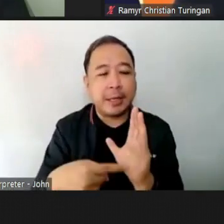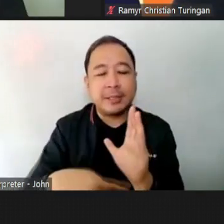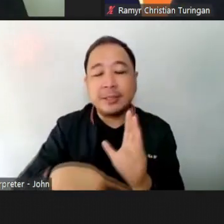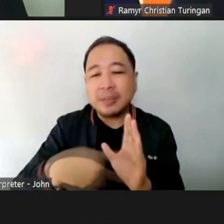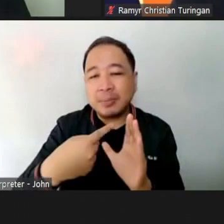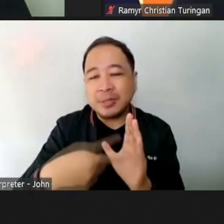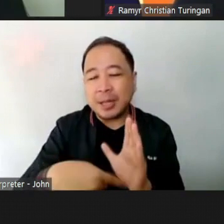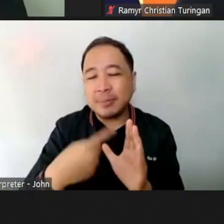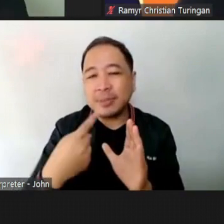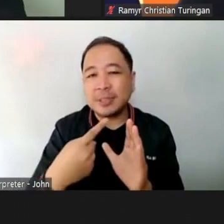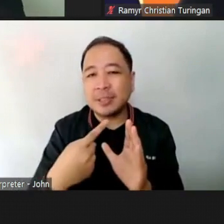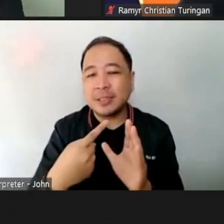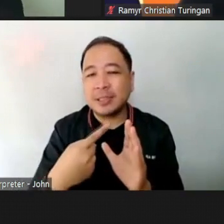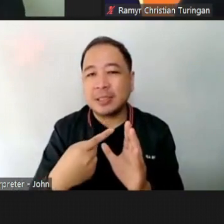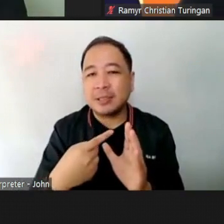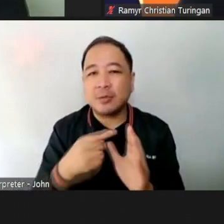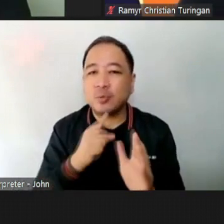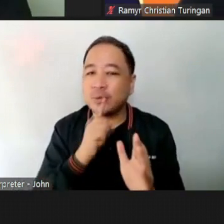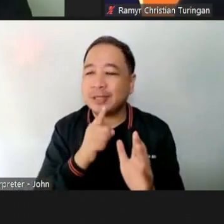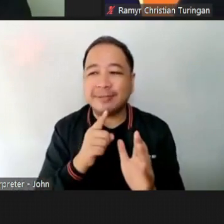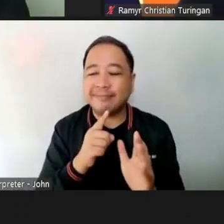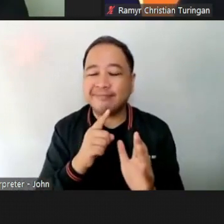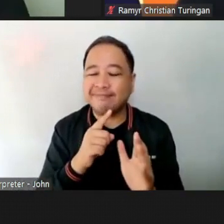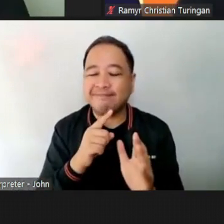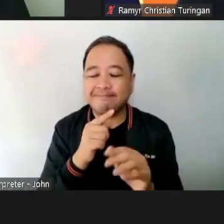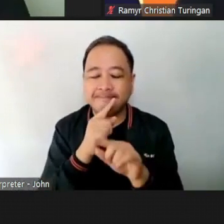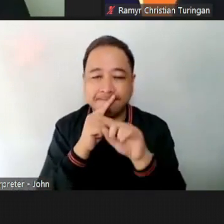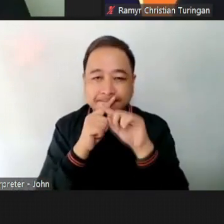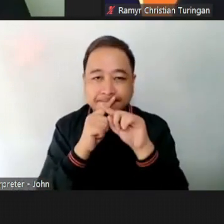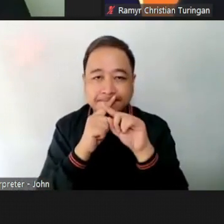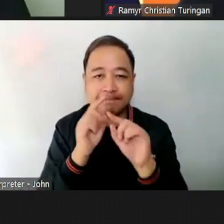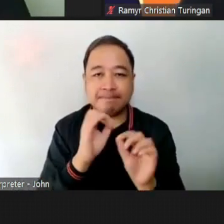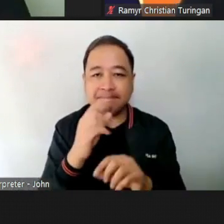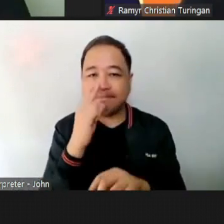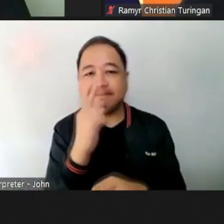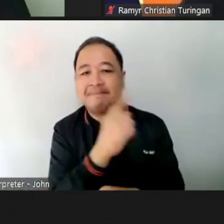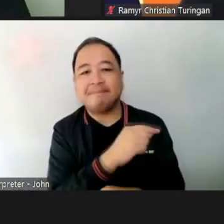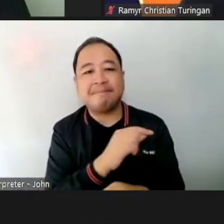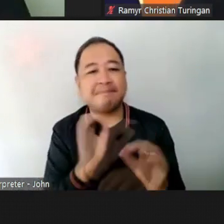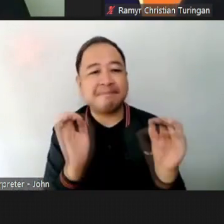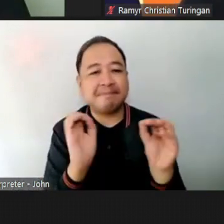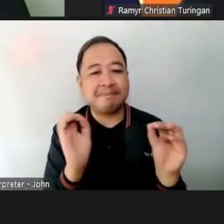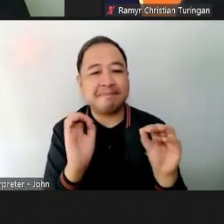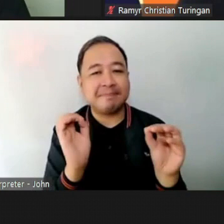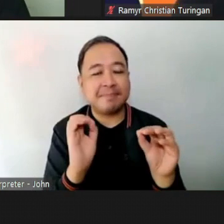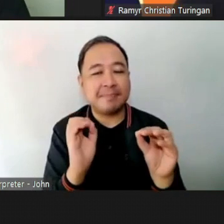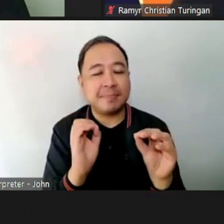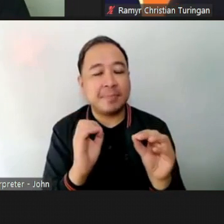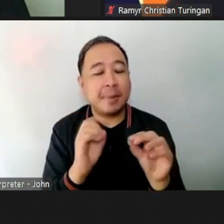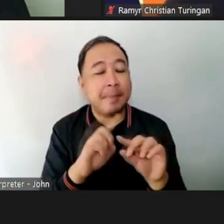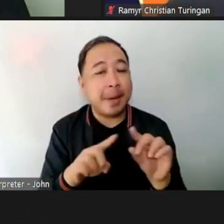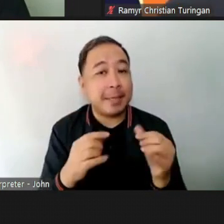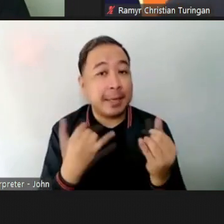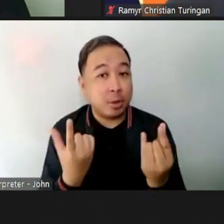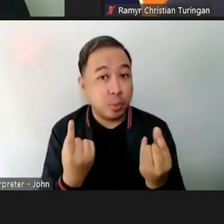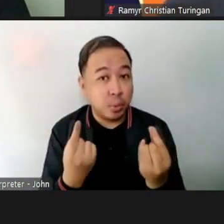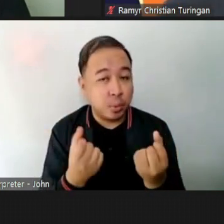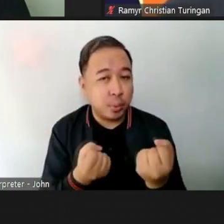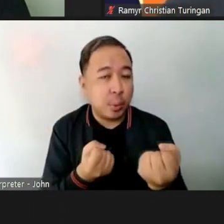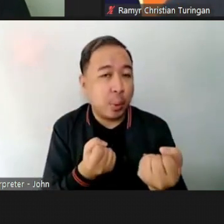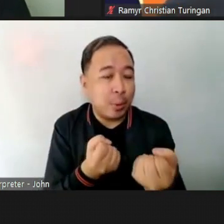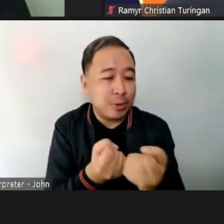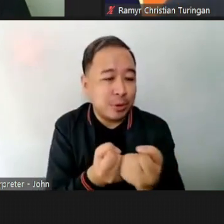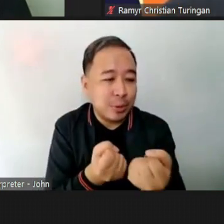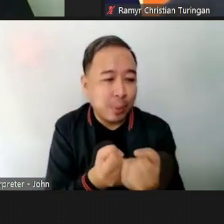it neglects records and reporting. So simply by supporting this ADVOCOM, we